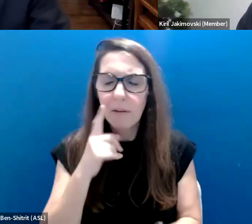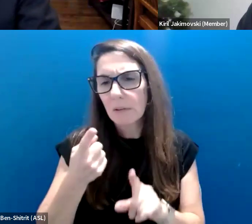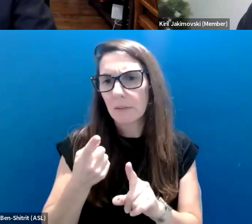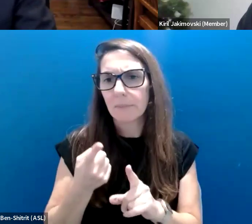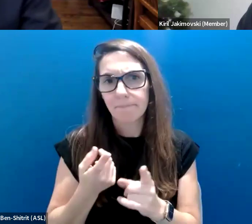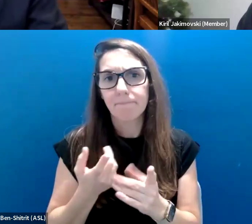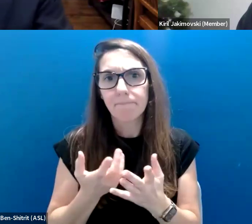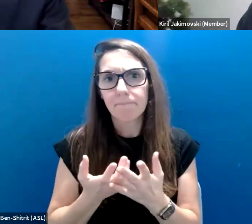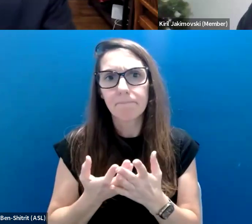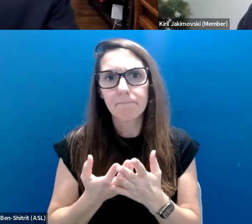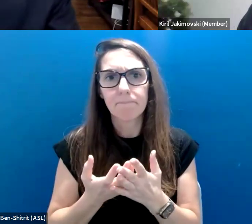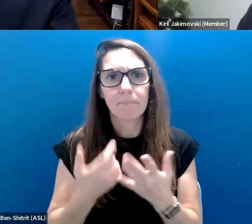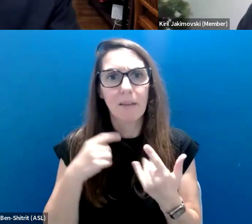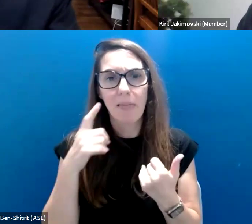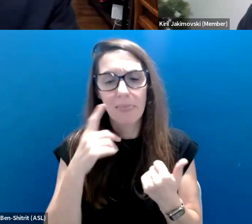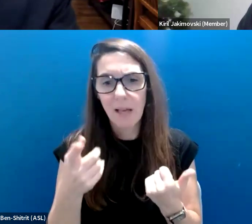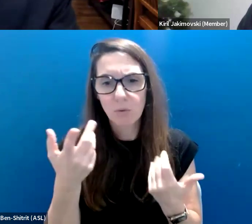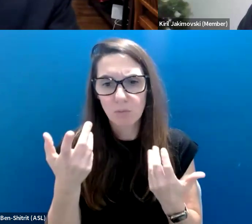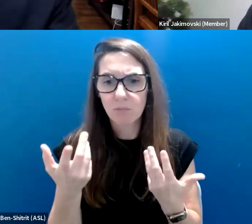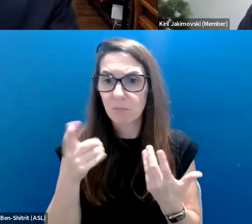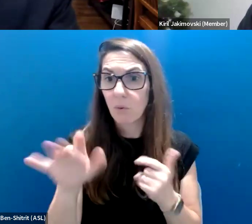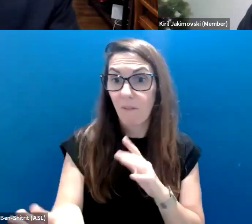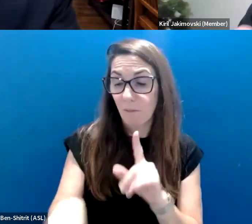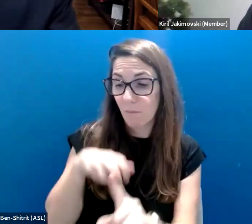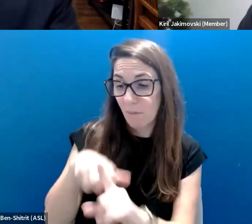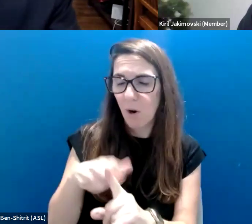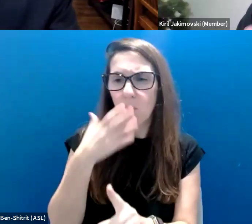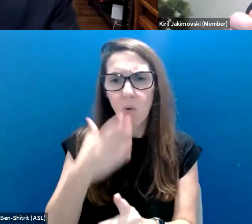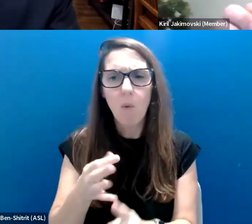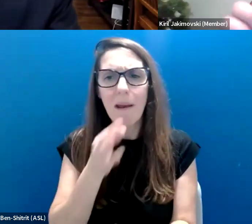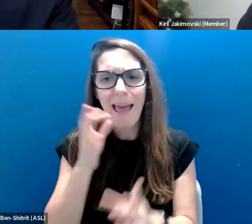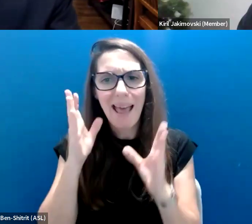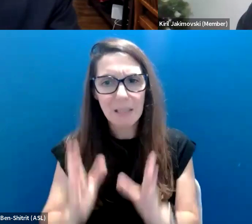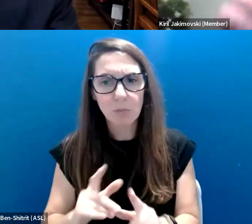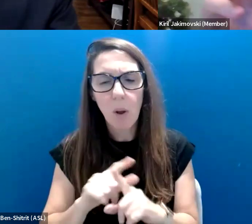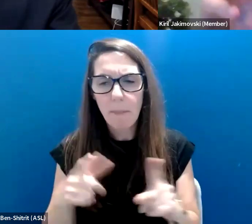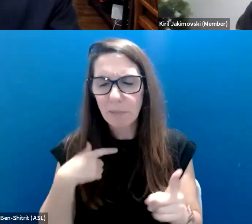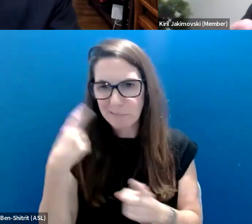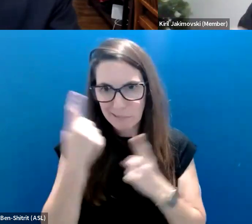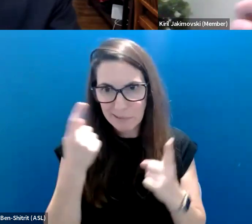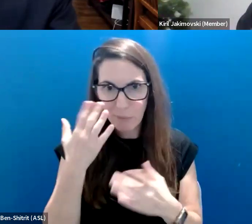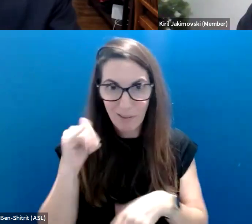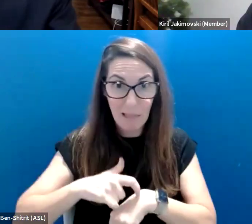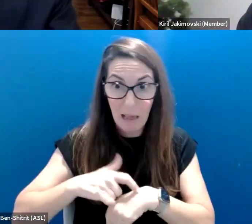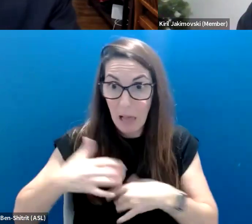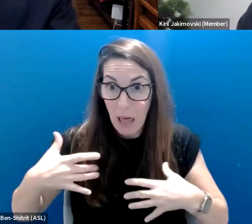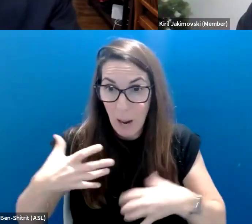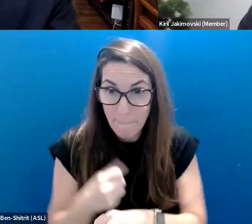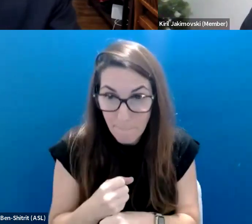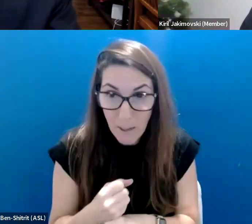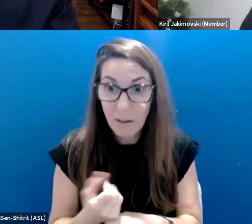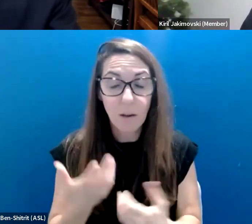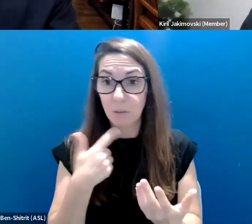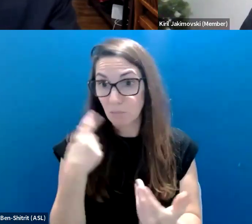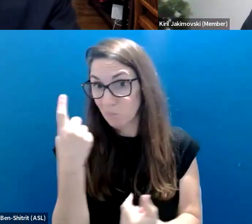form. I think you've identified really good experts too. I just wonder if, given the sort of time crunch that we're under, if